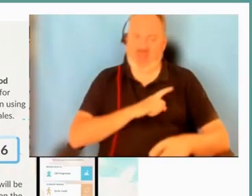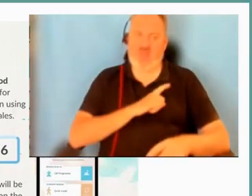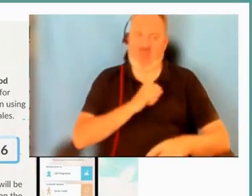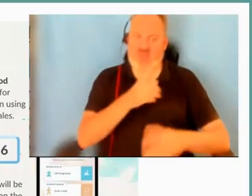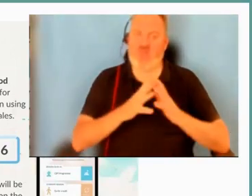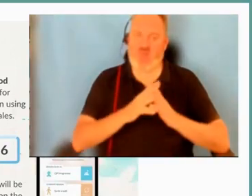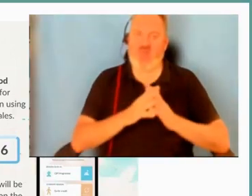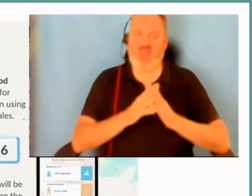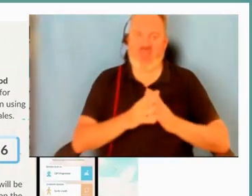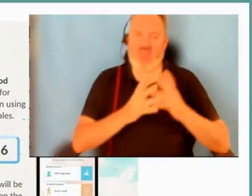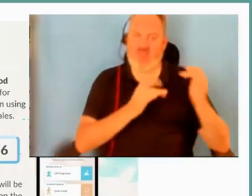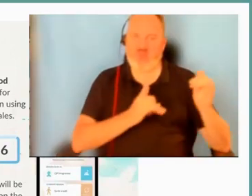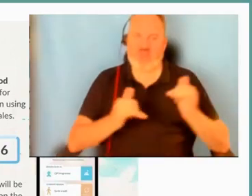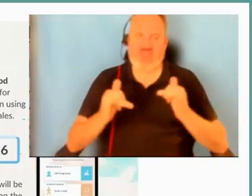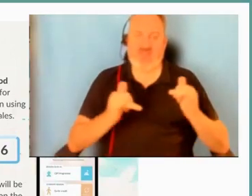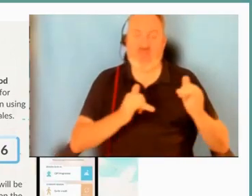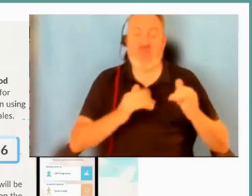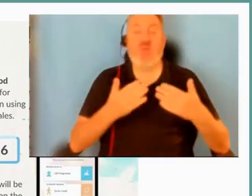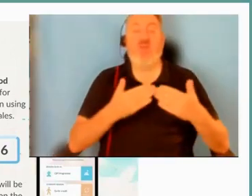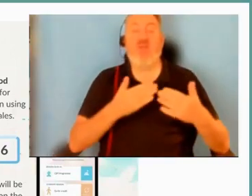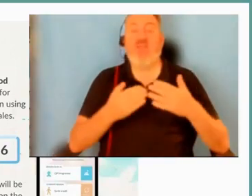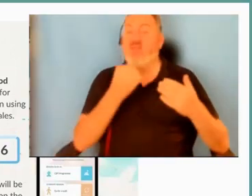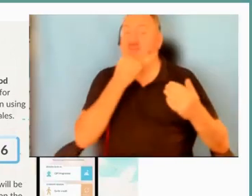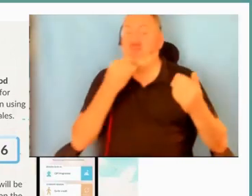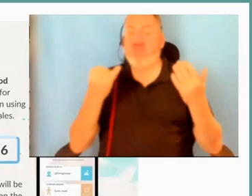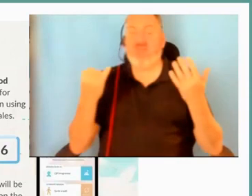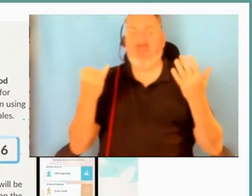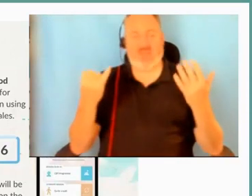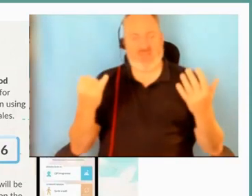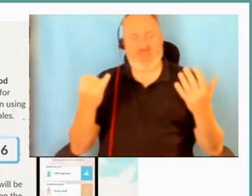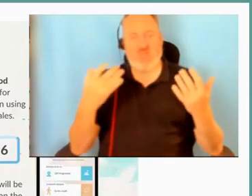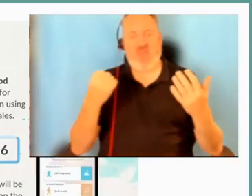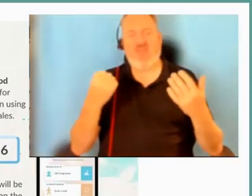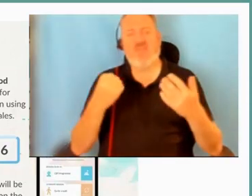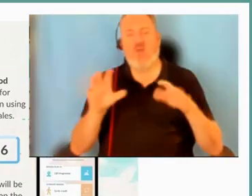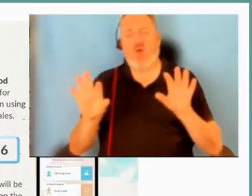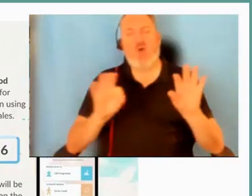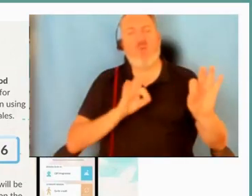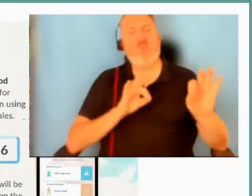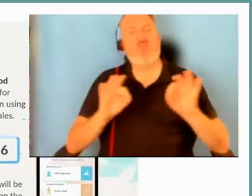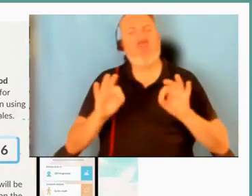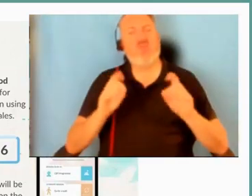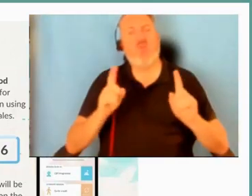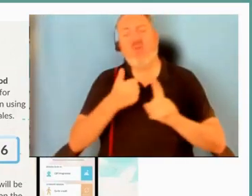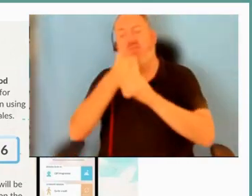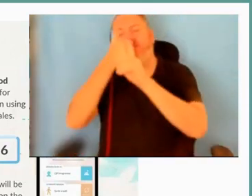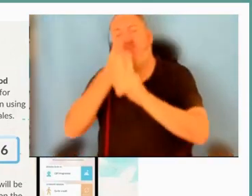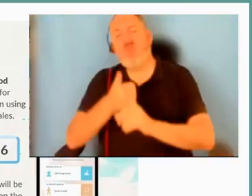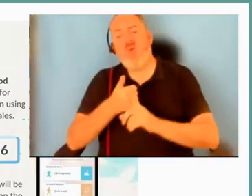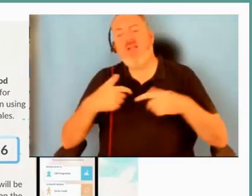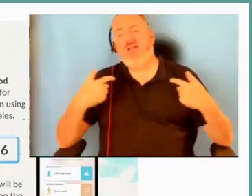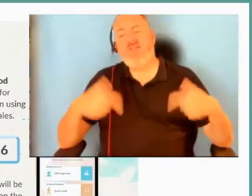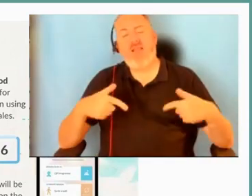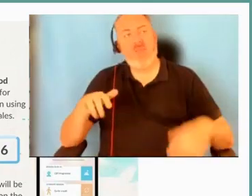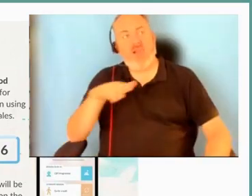So number 6 on the right-hand side of the screen, it'll give you different support options depending on what you feedback,